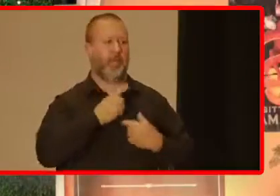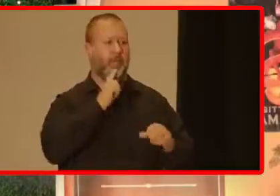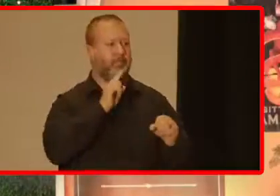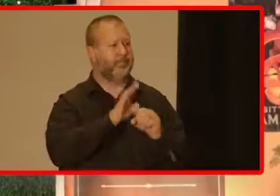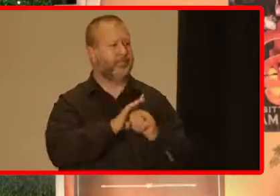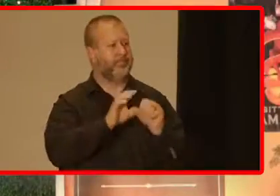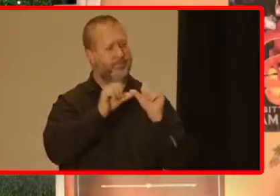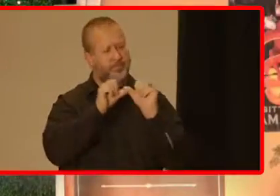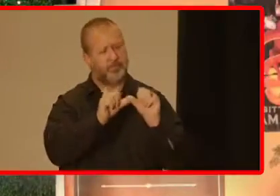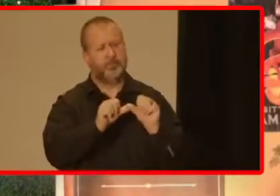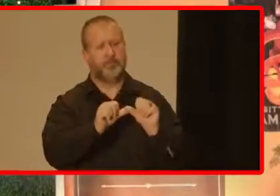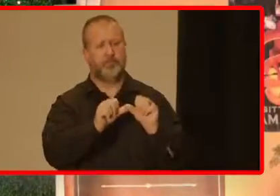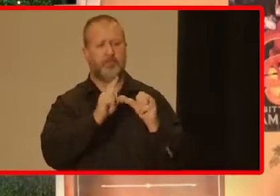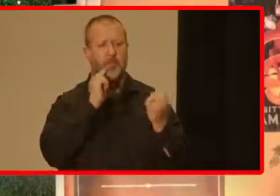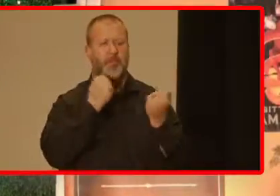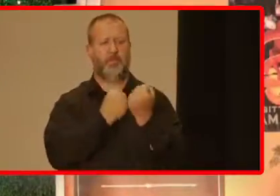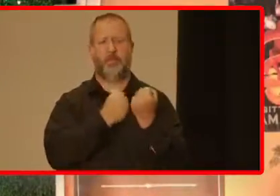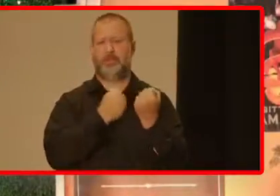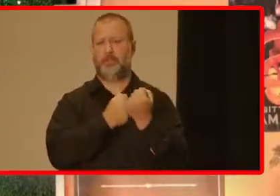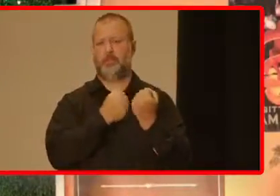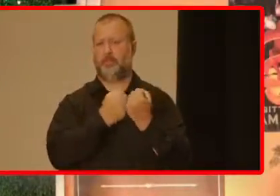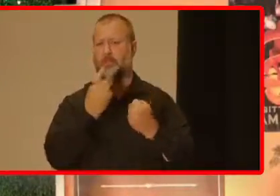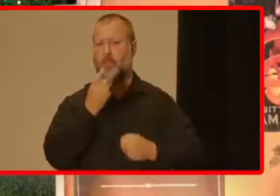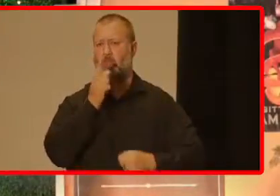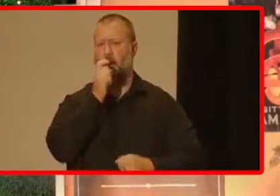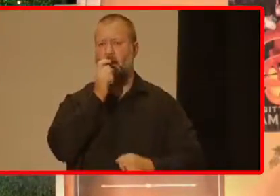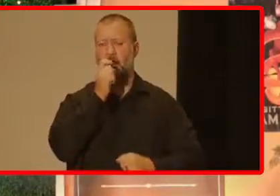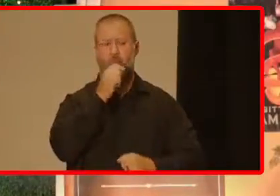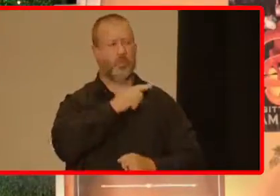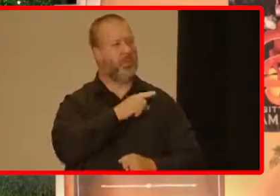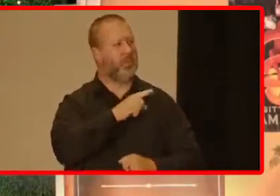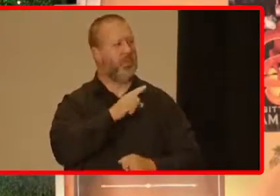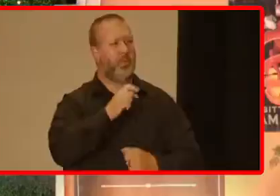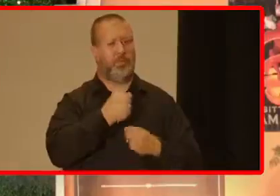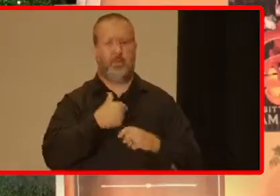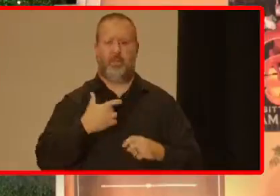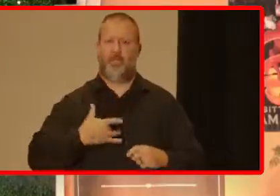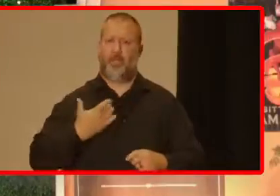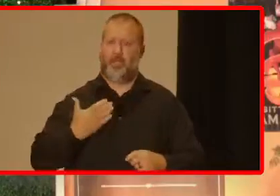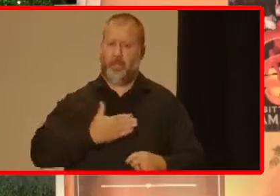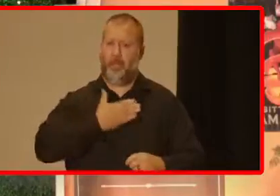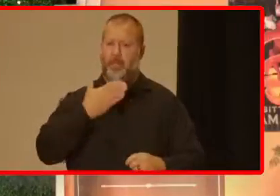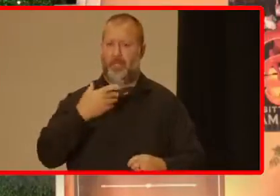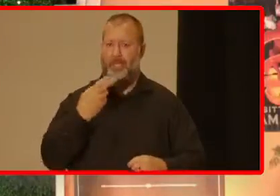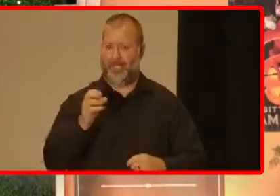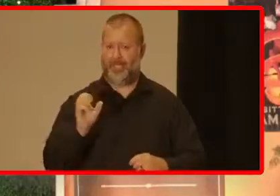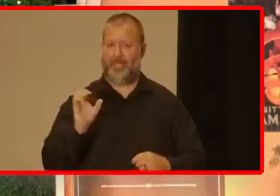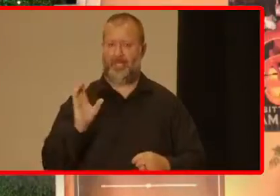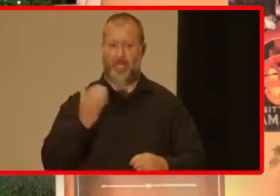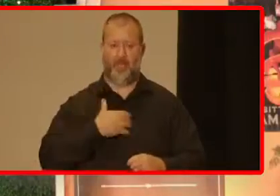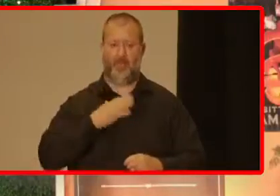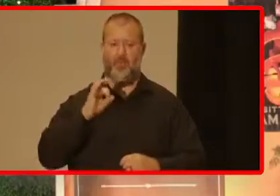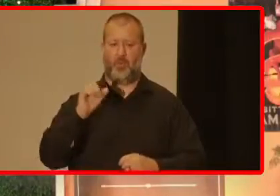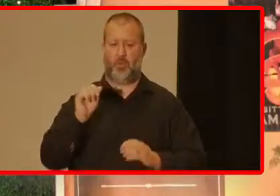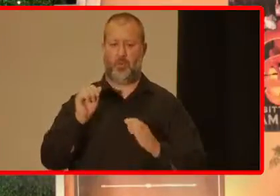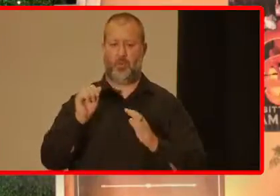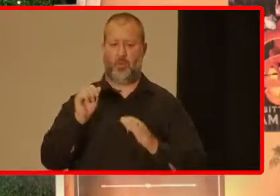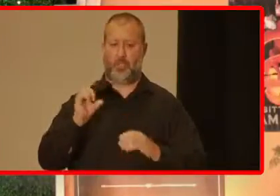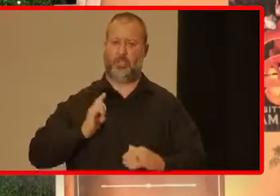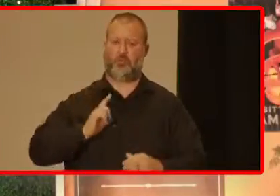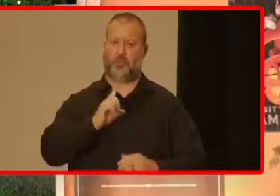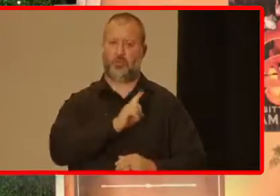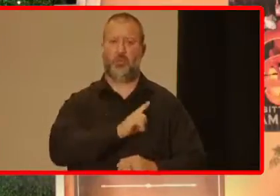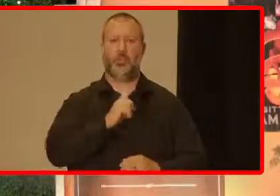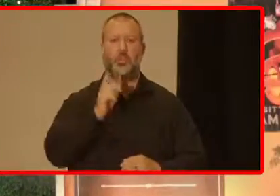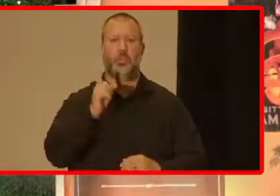to continue to be an advocate, and someone that makes me happy that he is in the Florida legislature